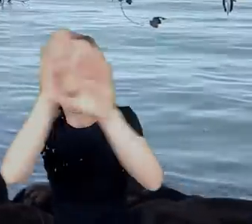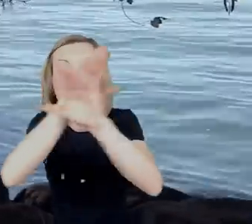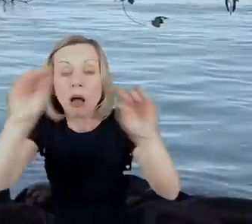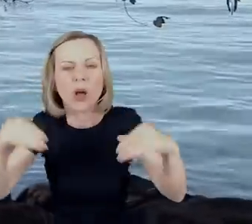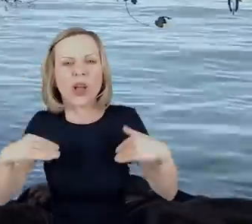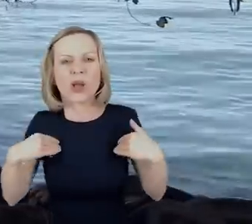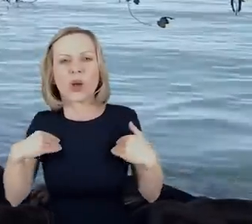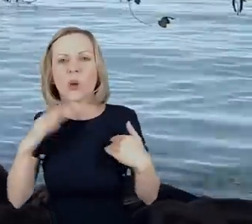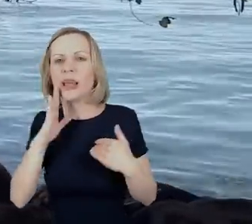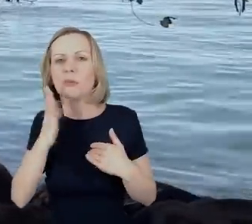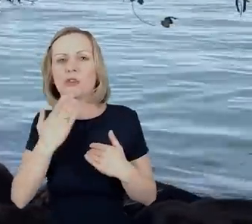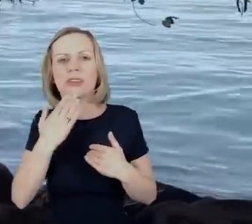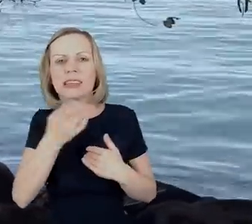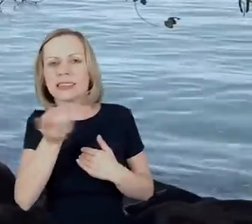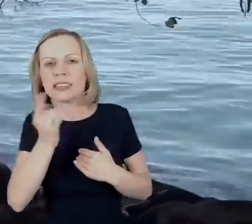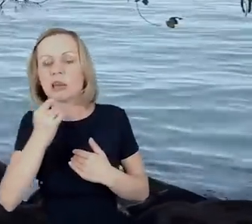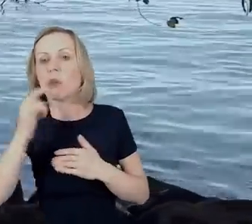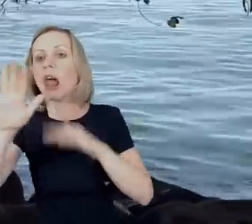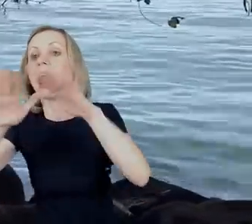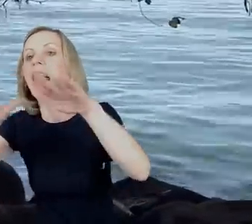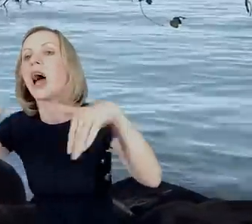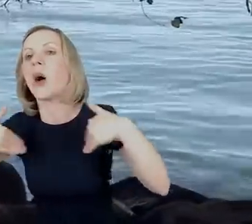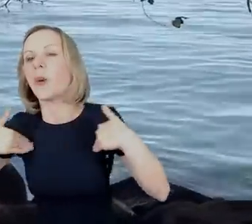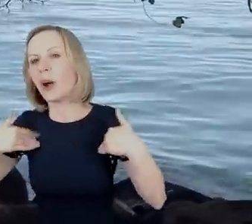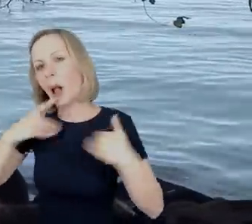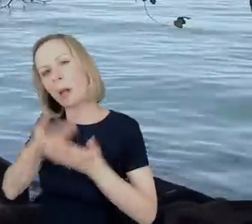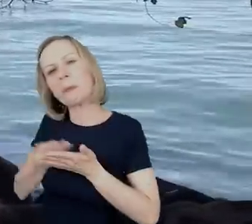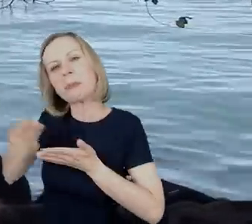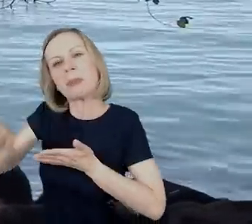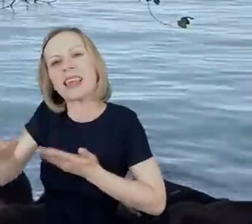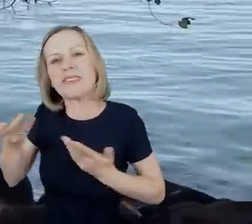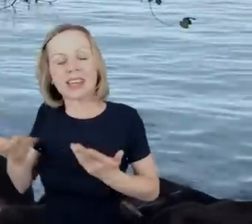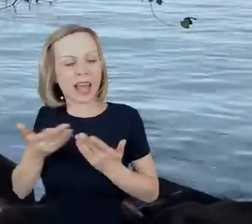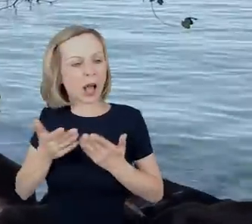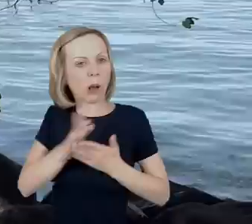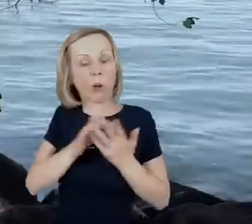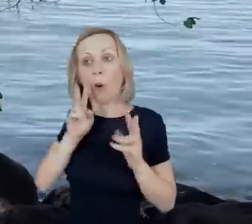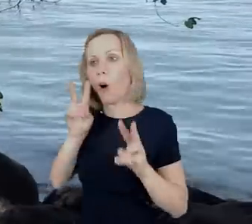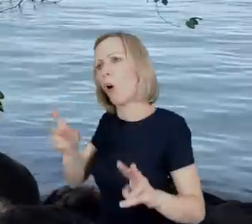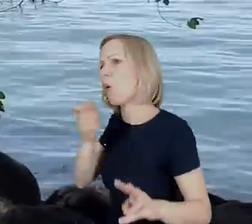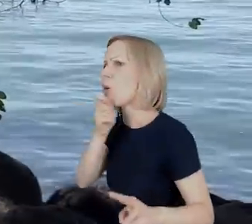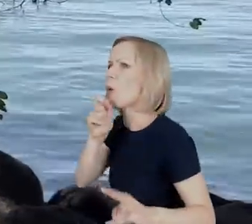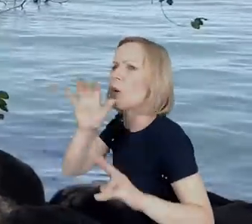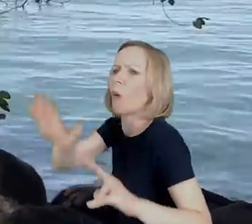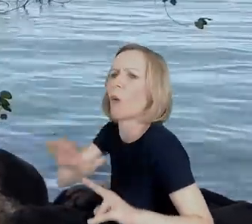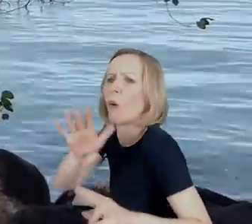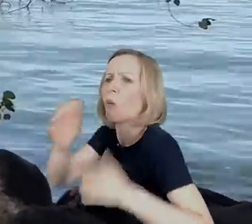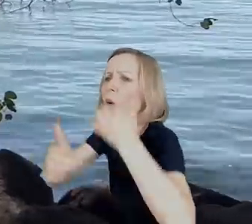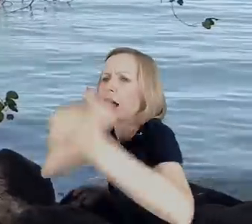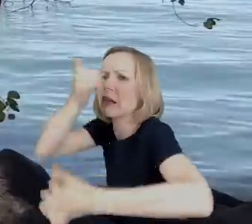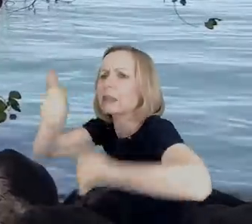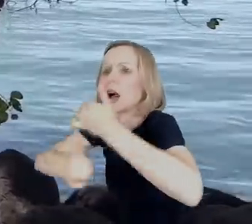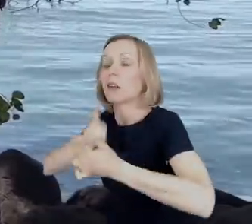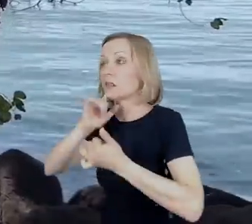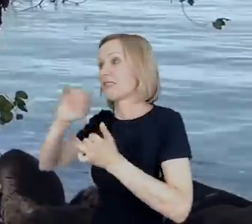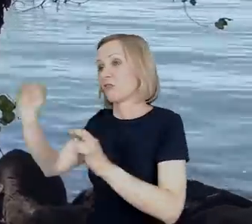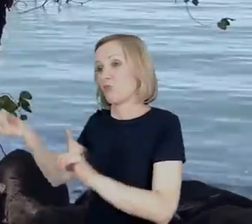the streets, so that they may be praised by others. Truly I tell you, they have received their reward.